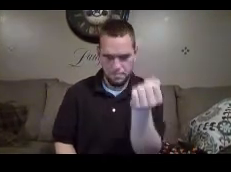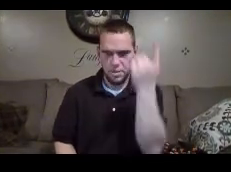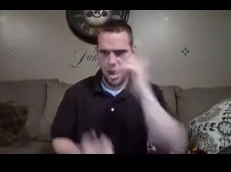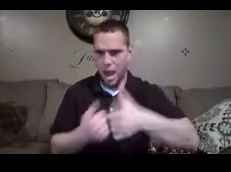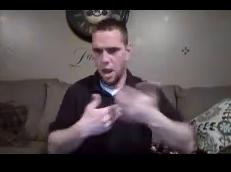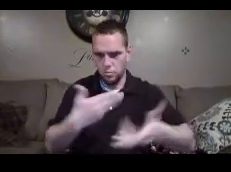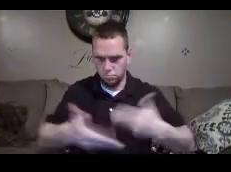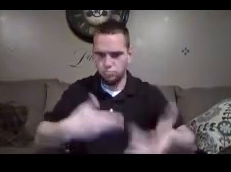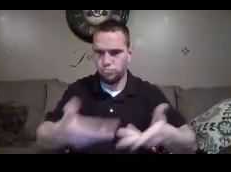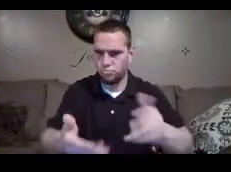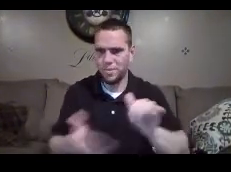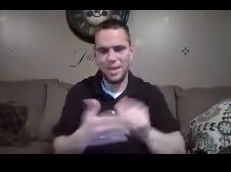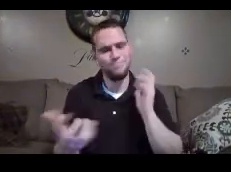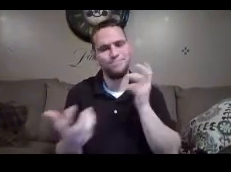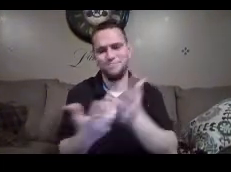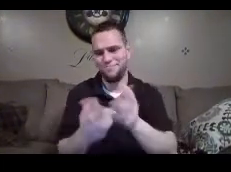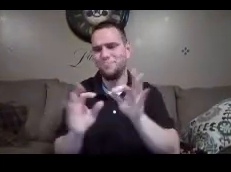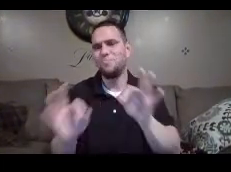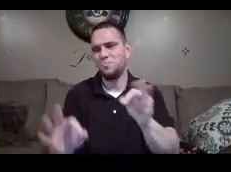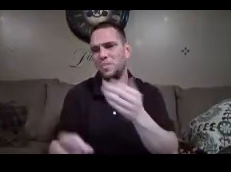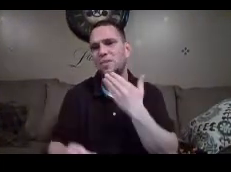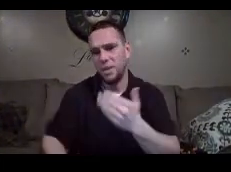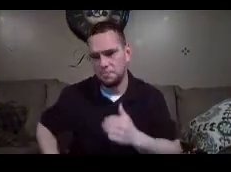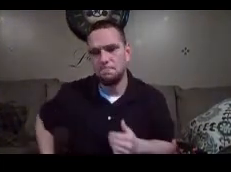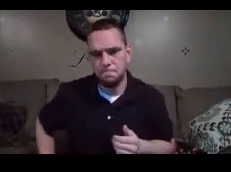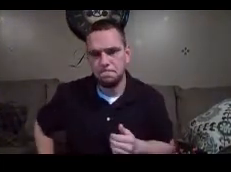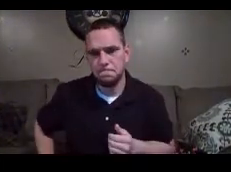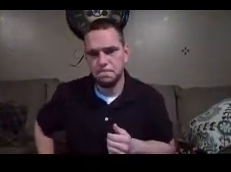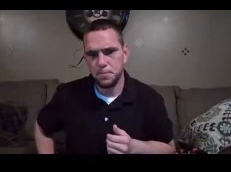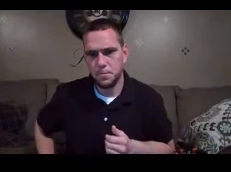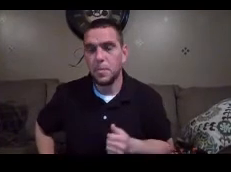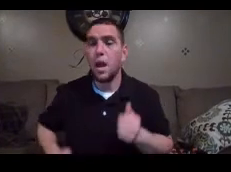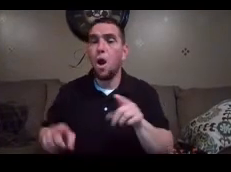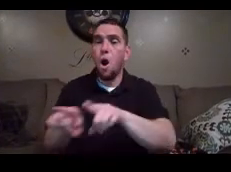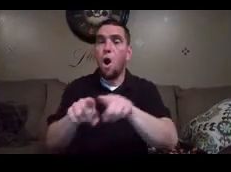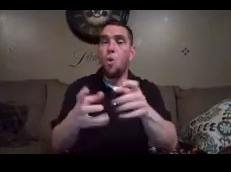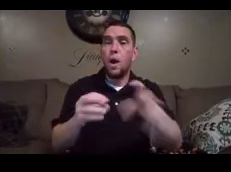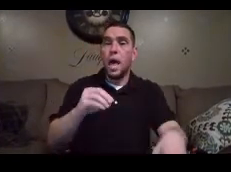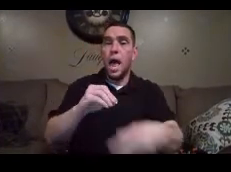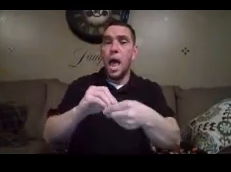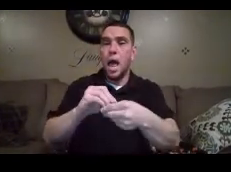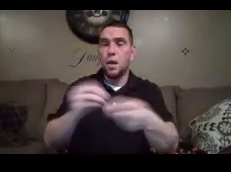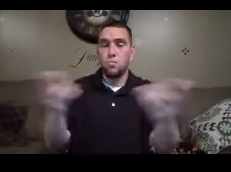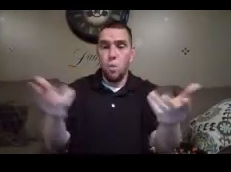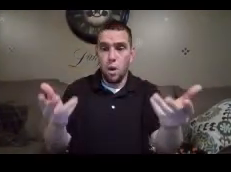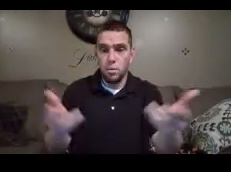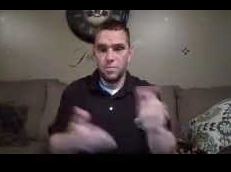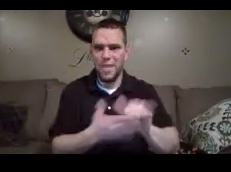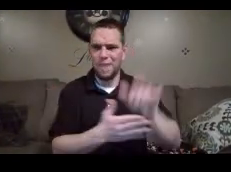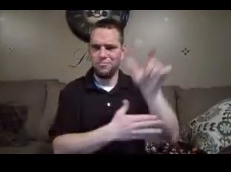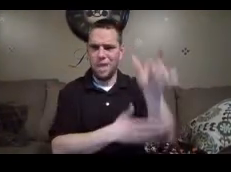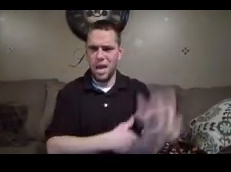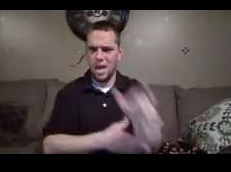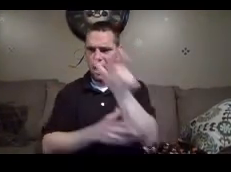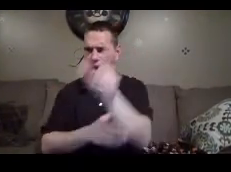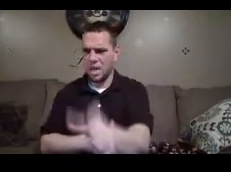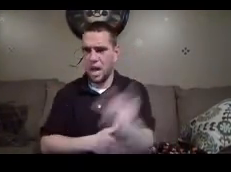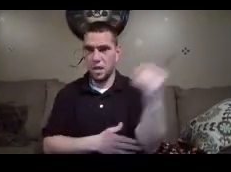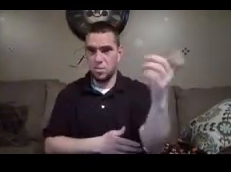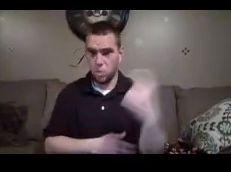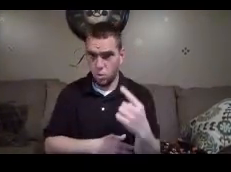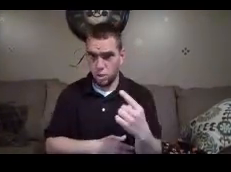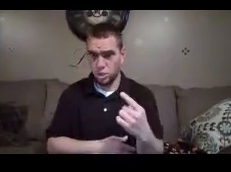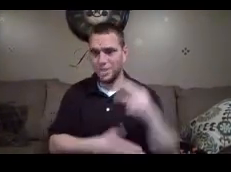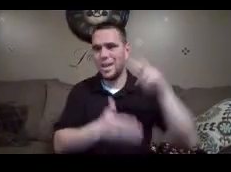then that's perfectly fine. So I did want to chime in also on the column question. So the screen readers